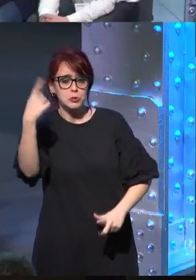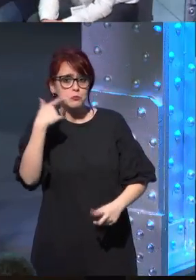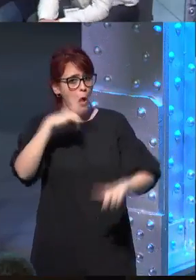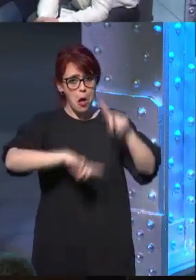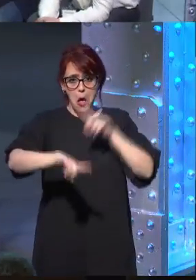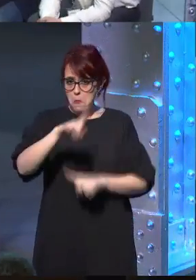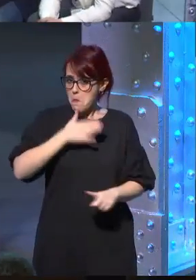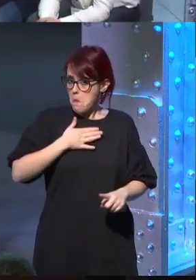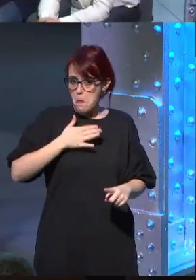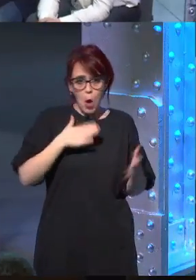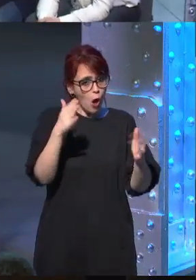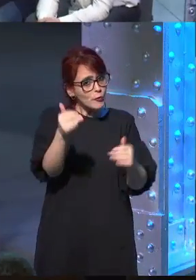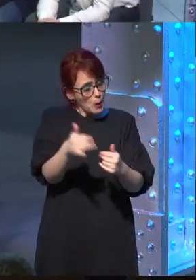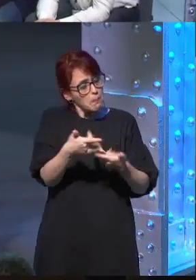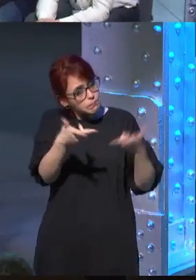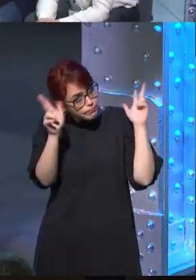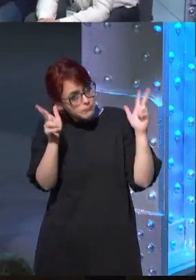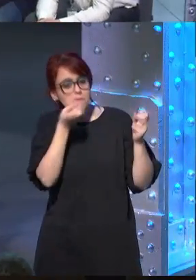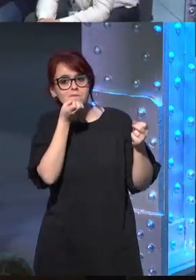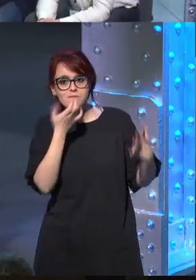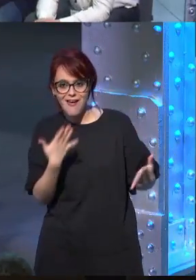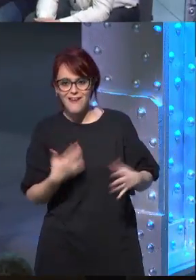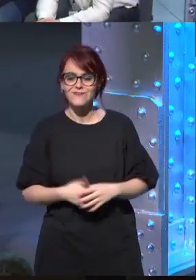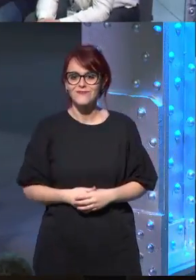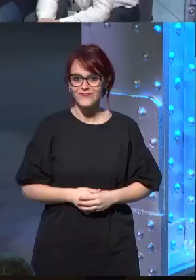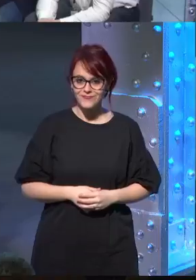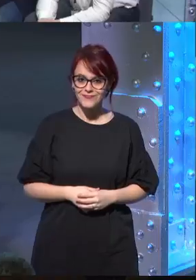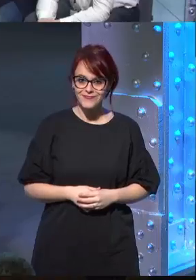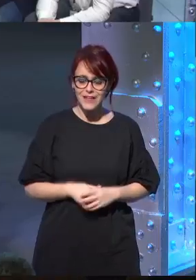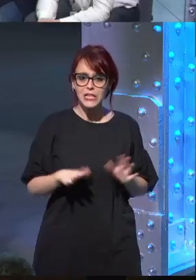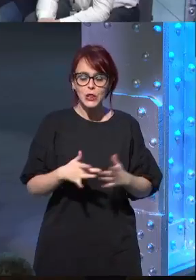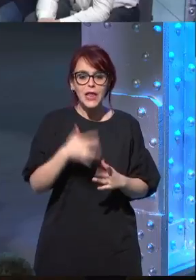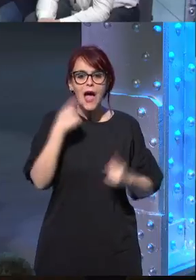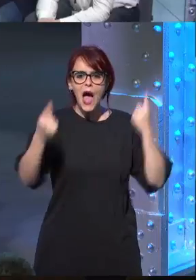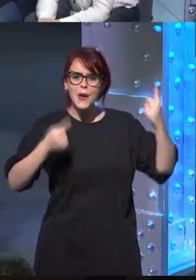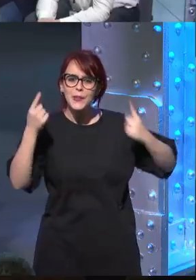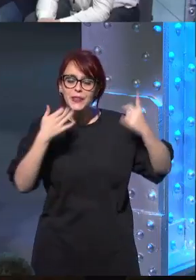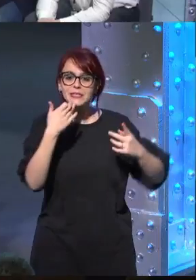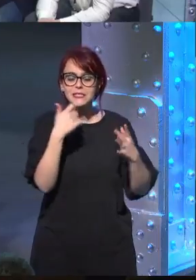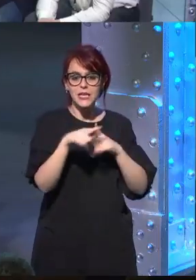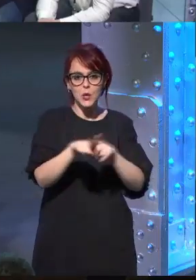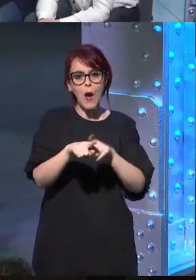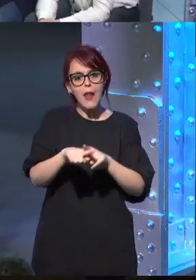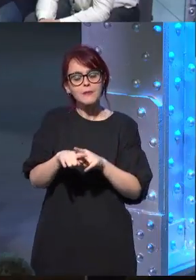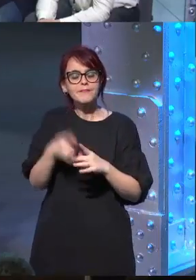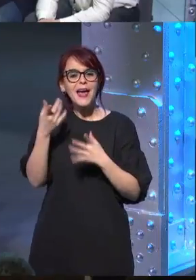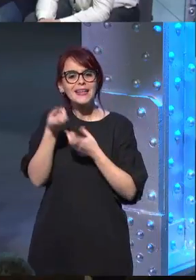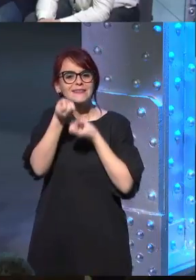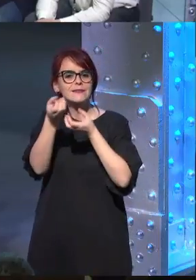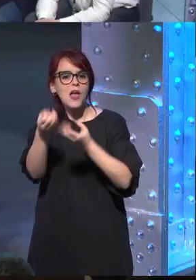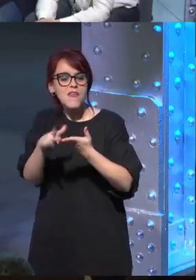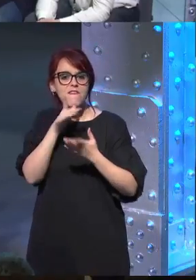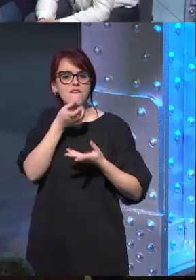No. Just a specific moments in time. I'm okay with that.